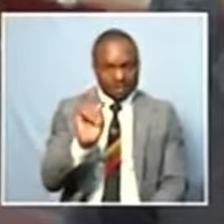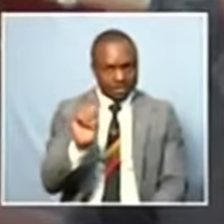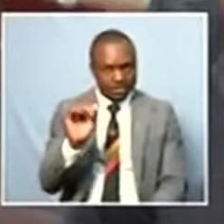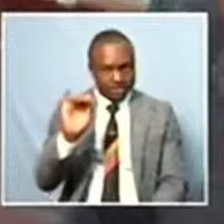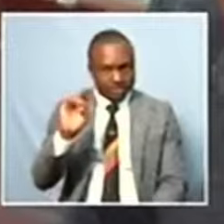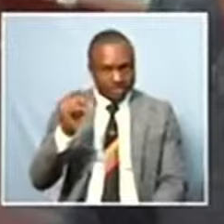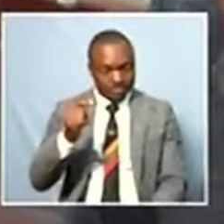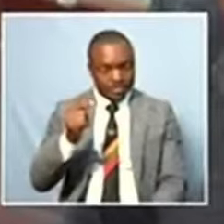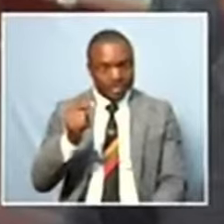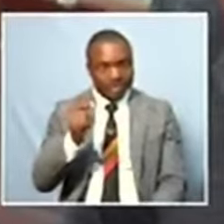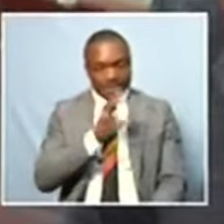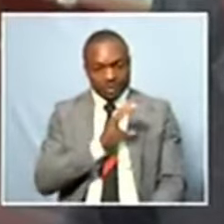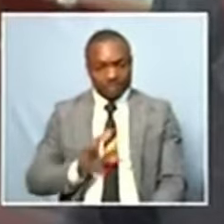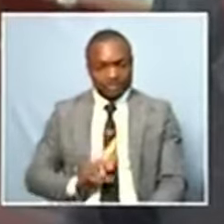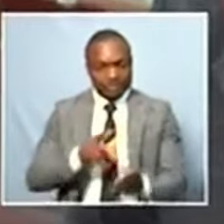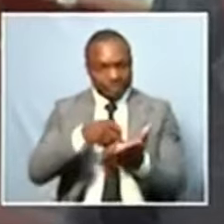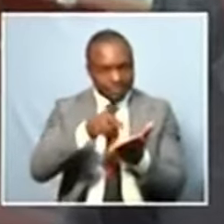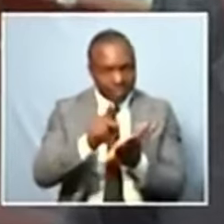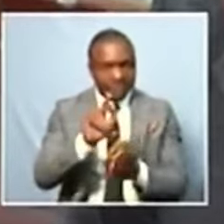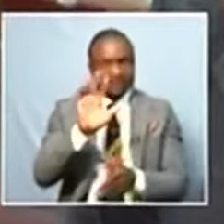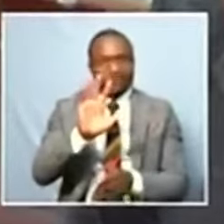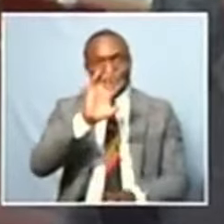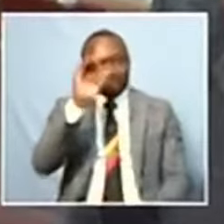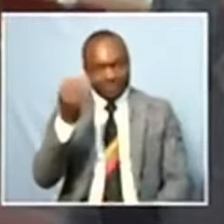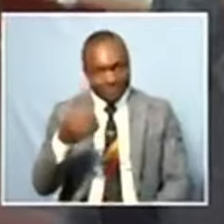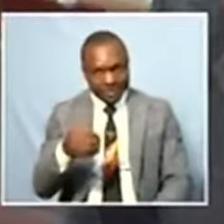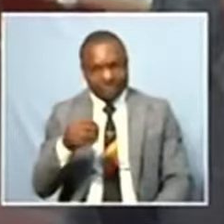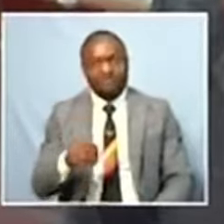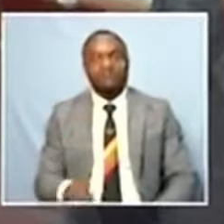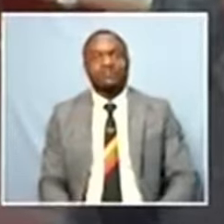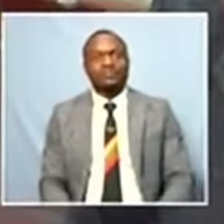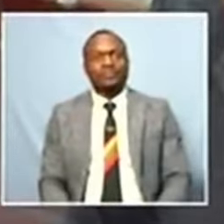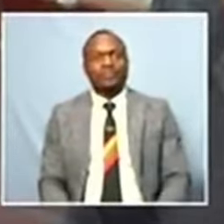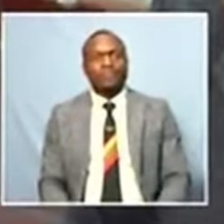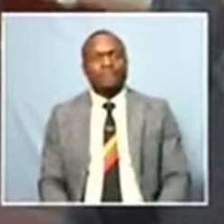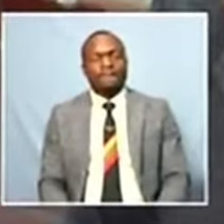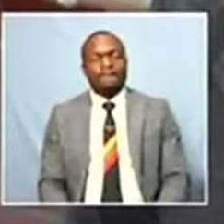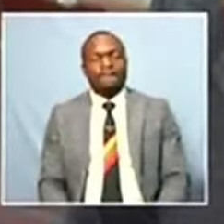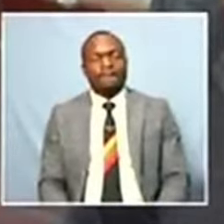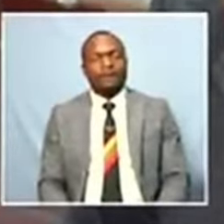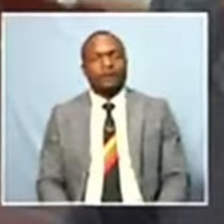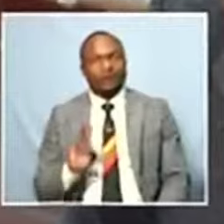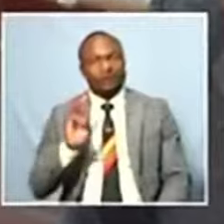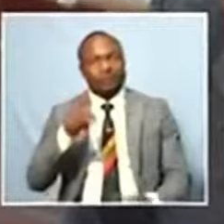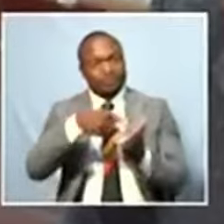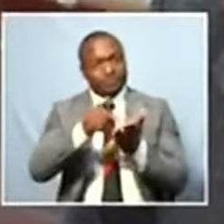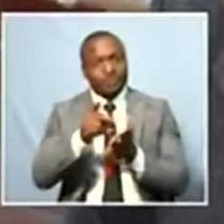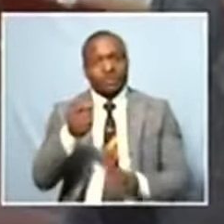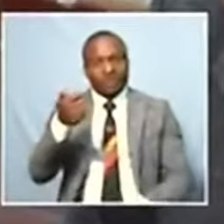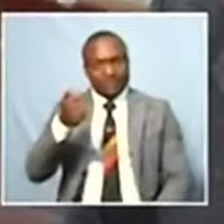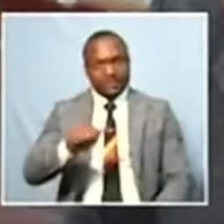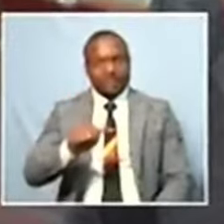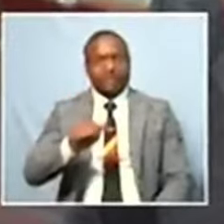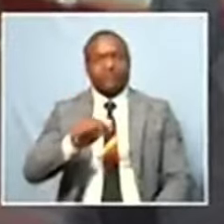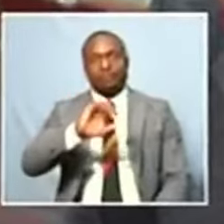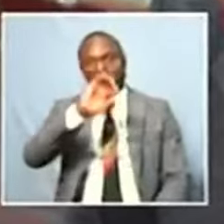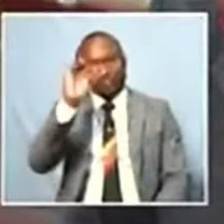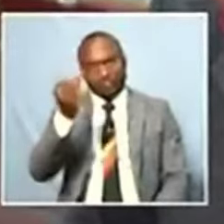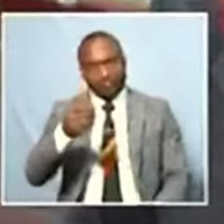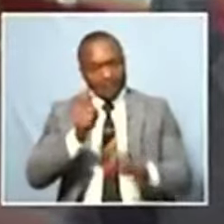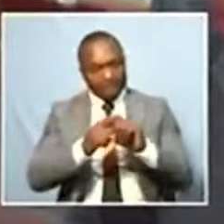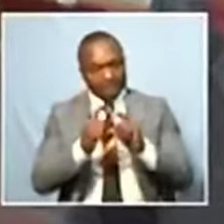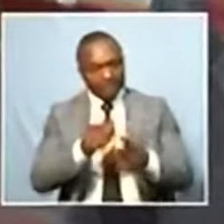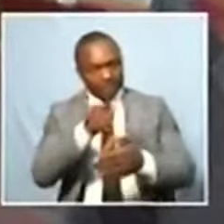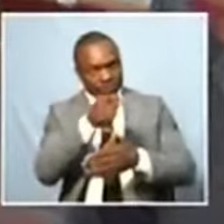out, 5%. So it could happen that they will actually pay 10%. But what is